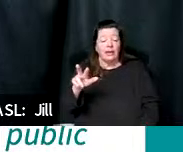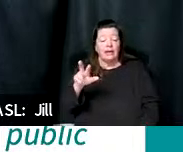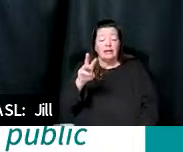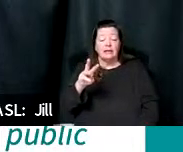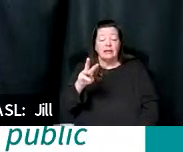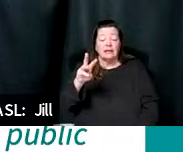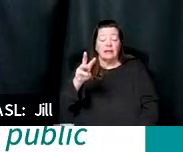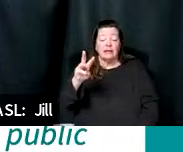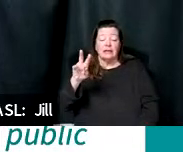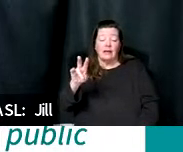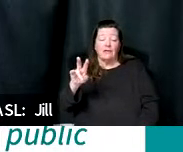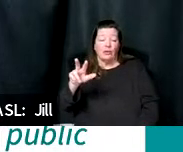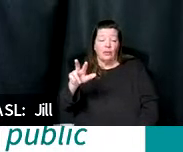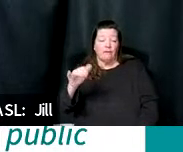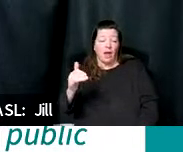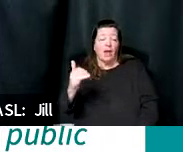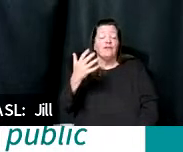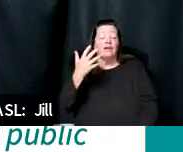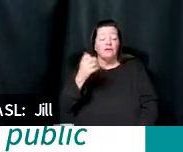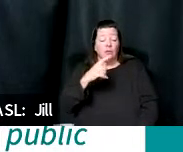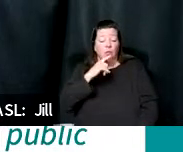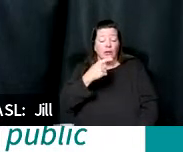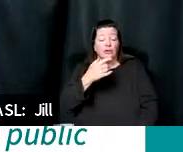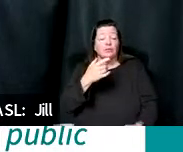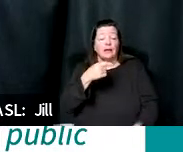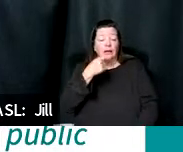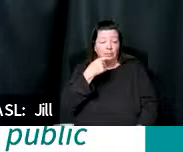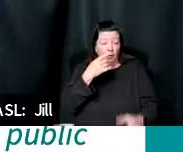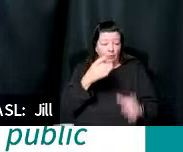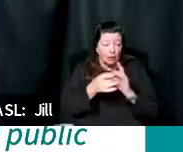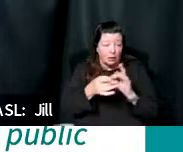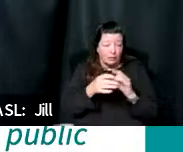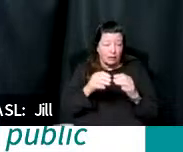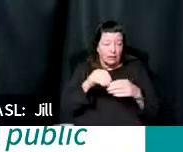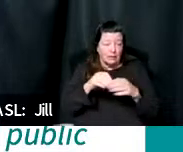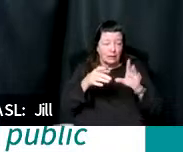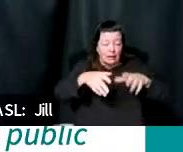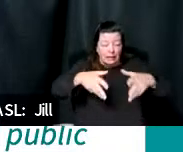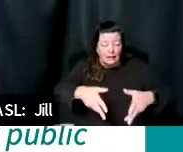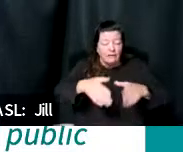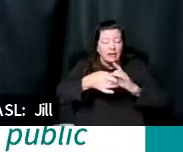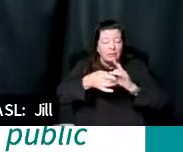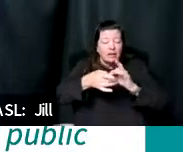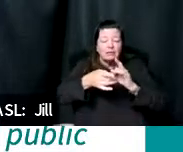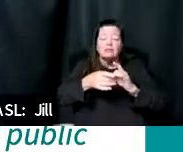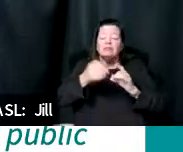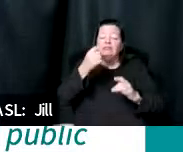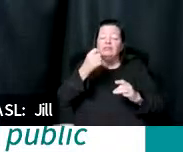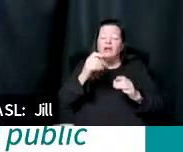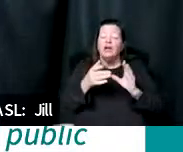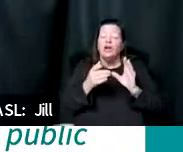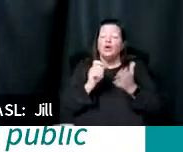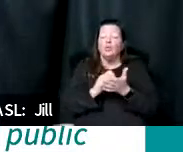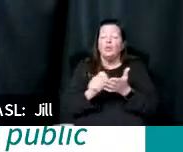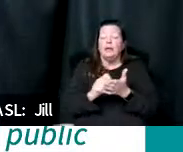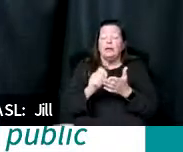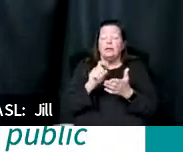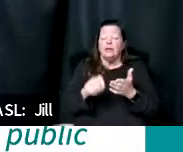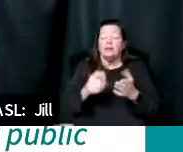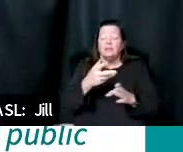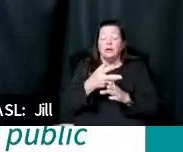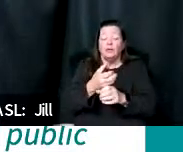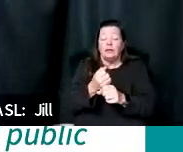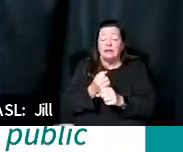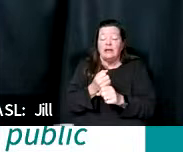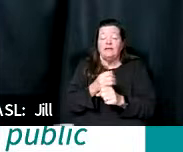888-503-6735, and state ESG public comment in your message. All written comments must be received prior to 48